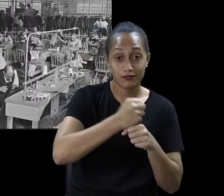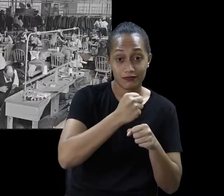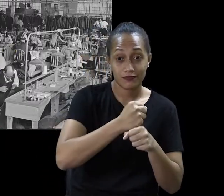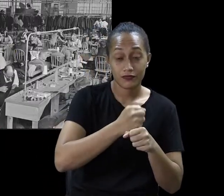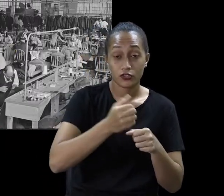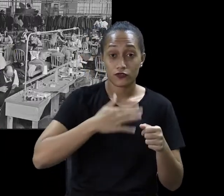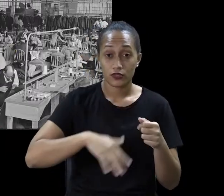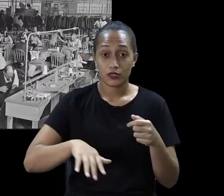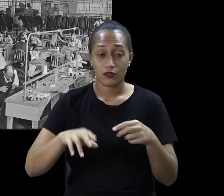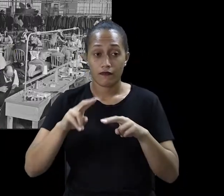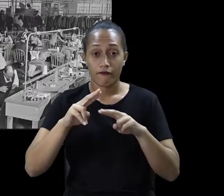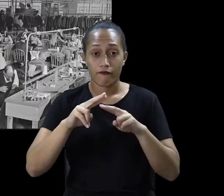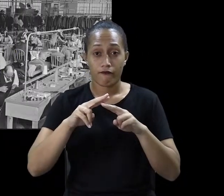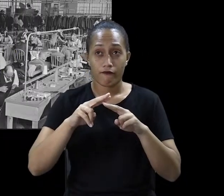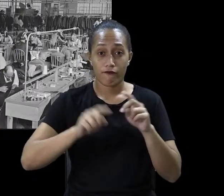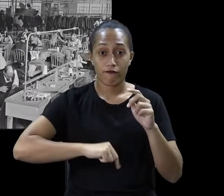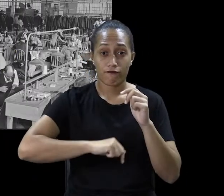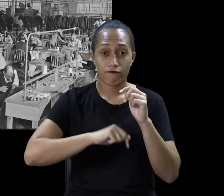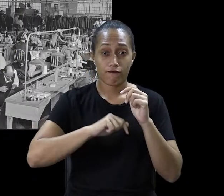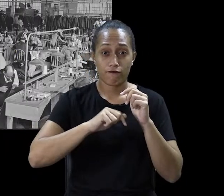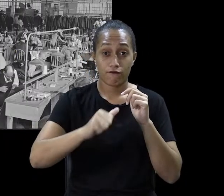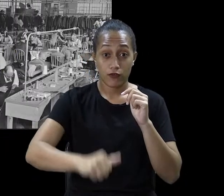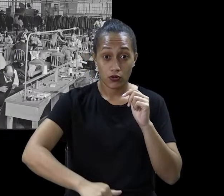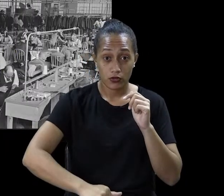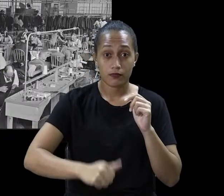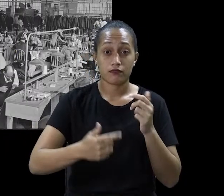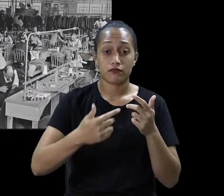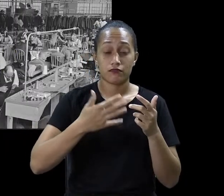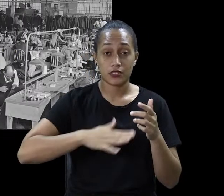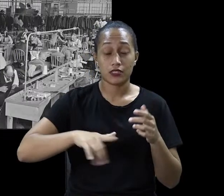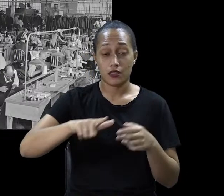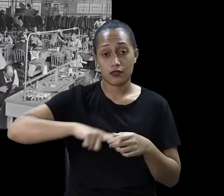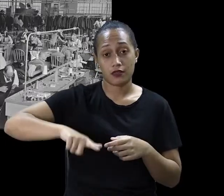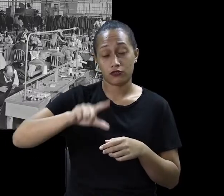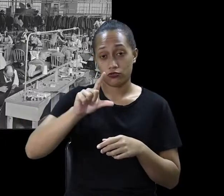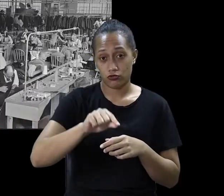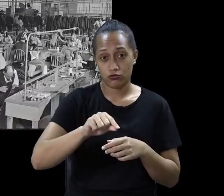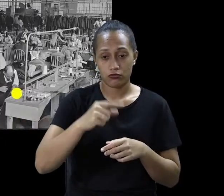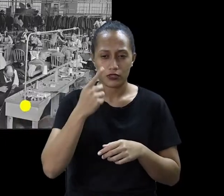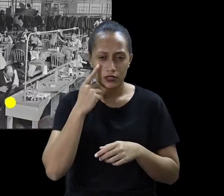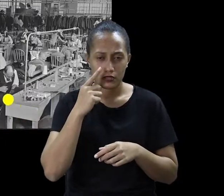You see people putting in work in order to